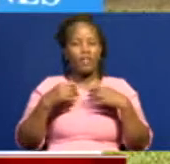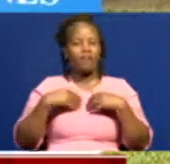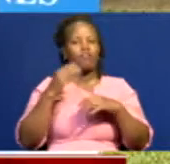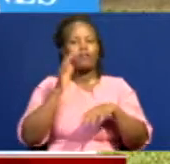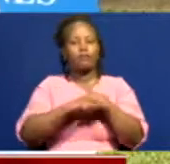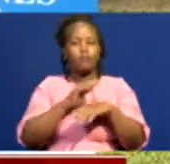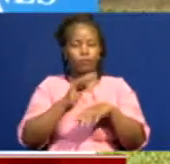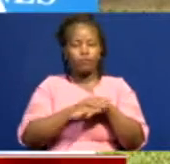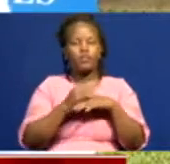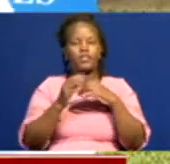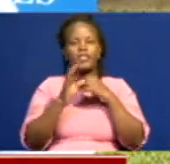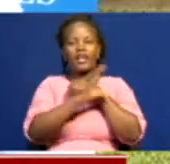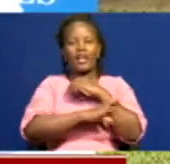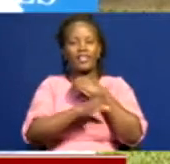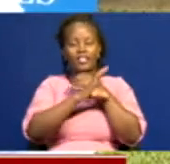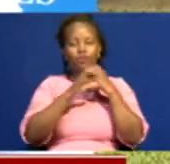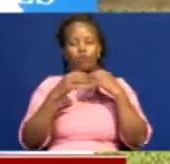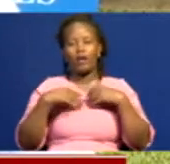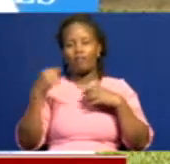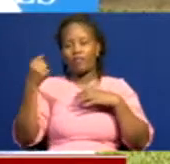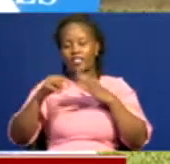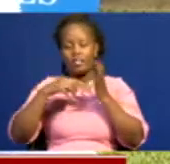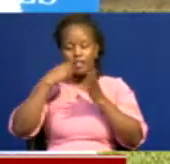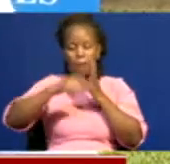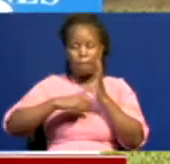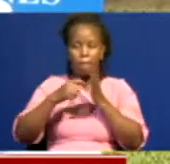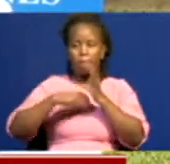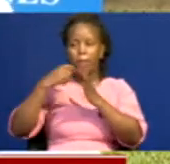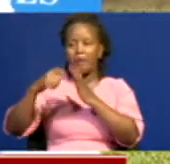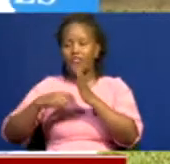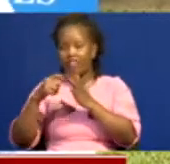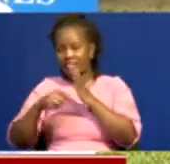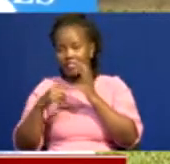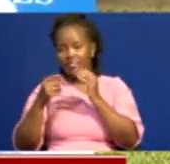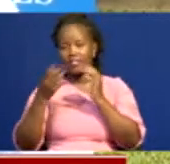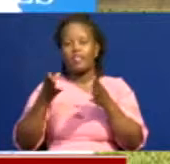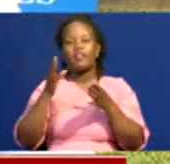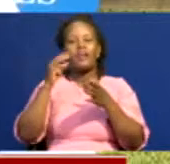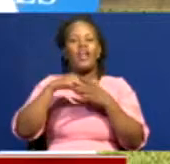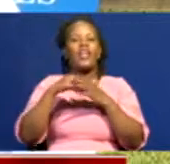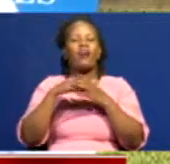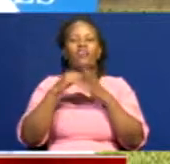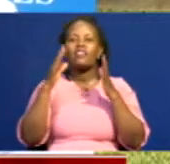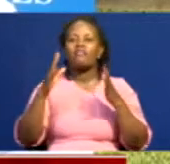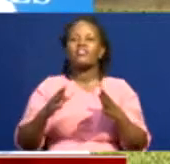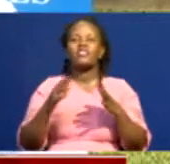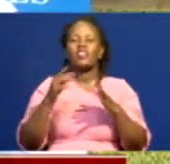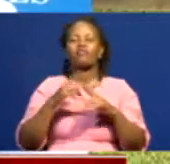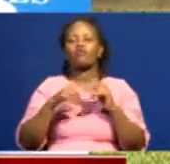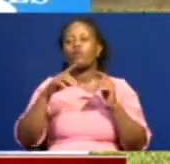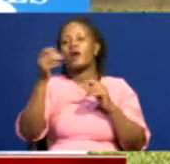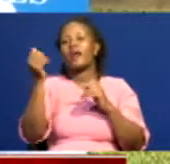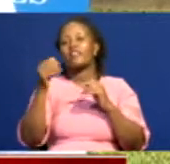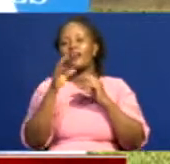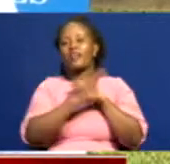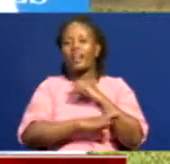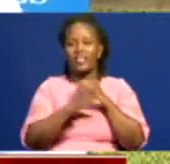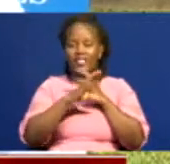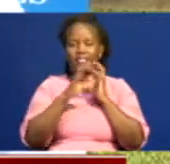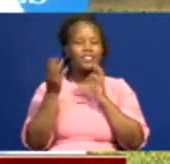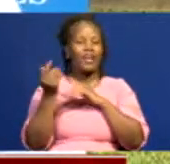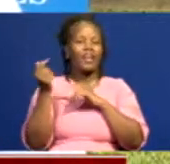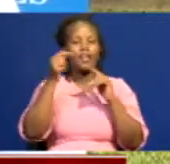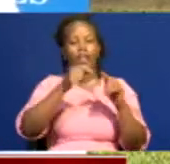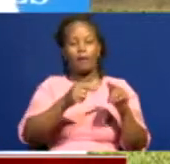manufacturing. So investors from outside are coming to this country to take advantage of green manufacturing, which